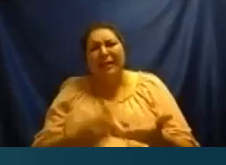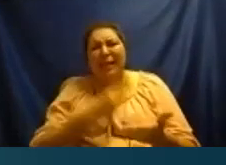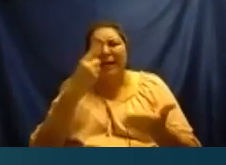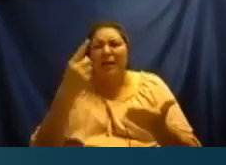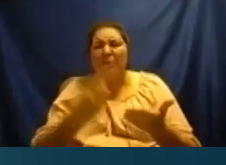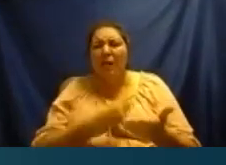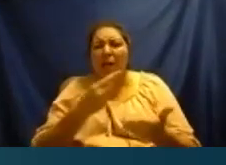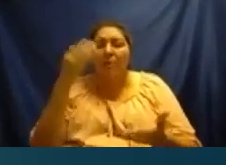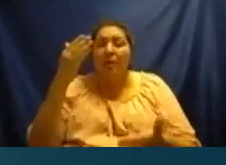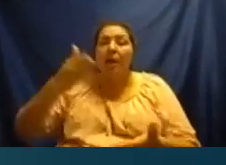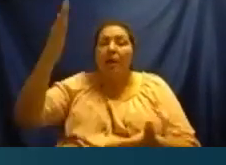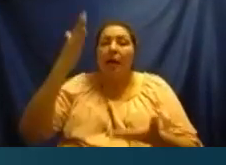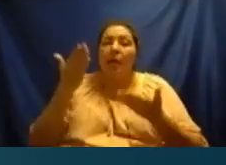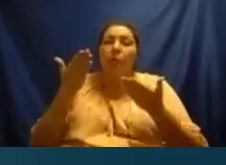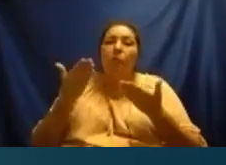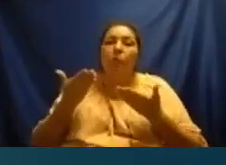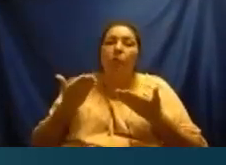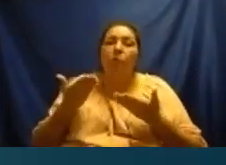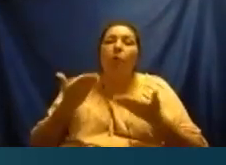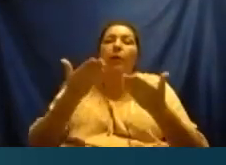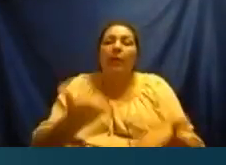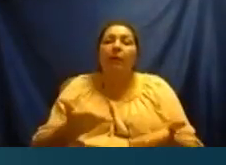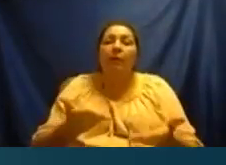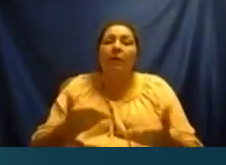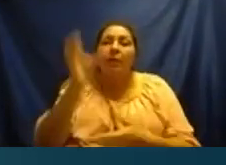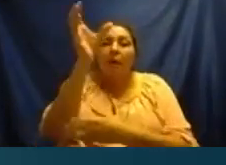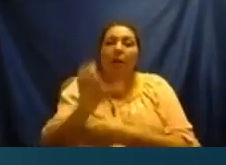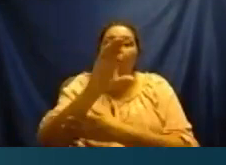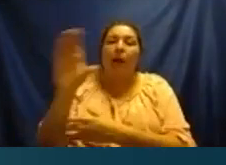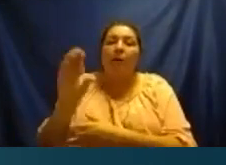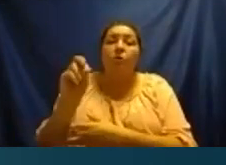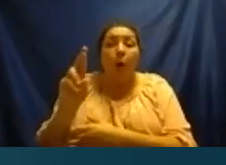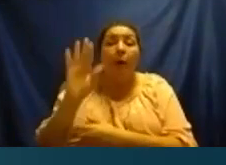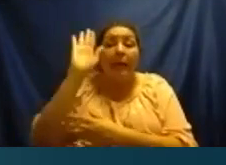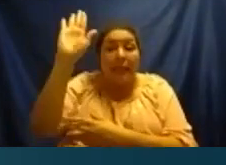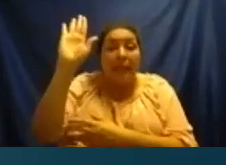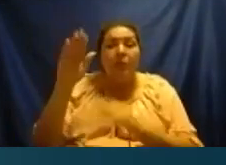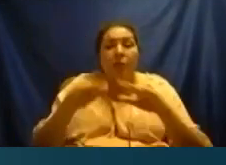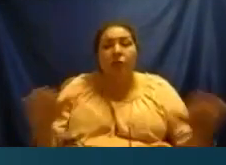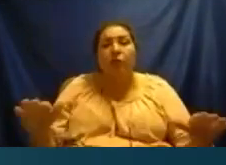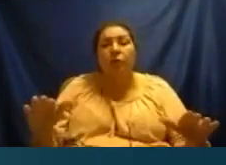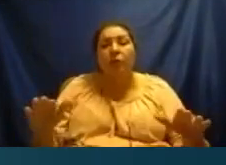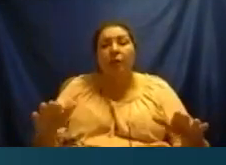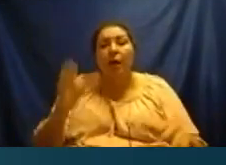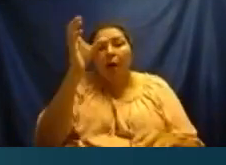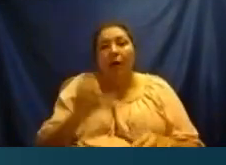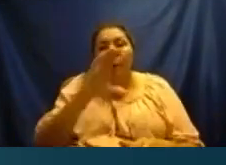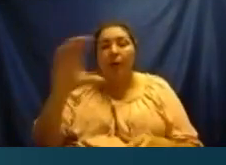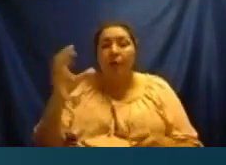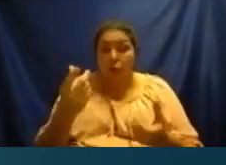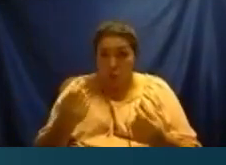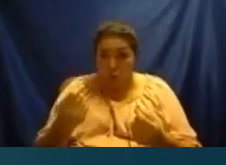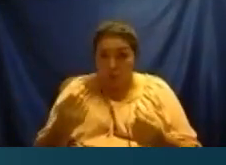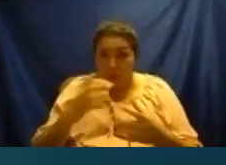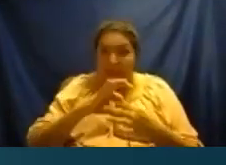will give us a cross, or give his children a cross, in order to bind them more securely to